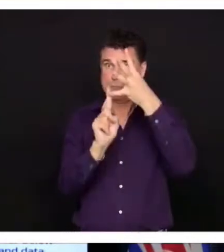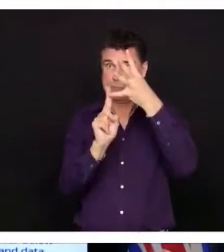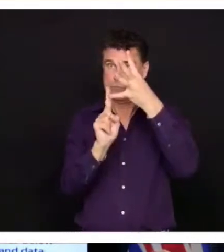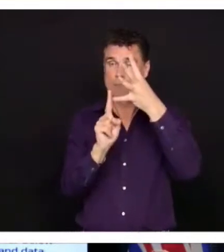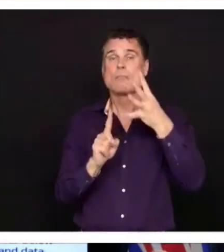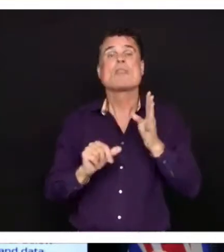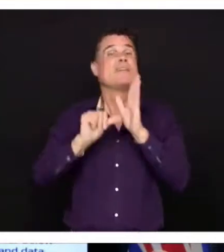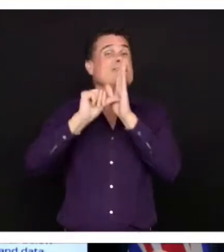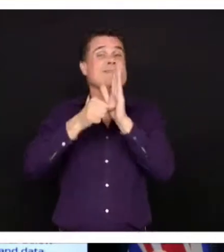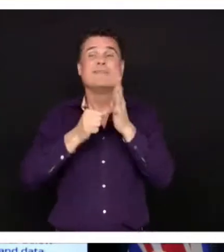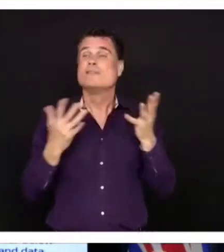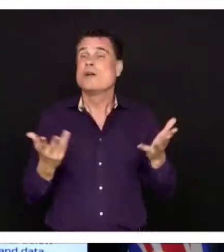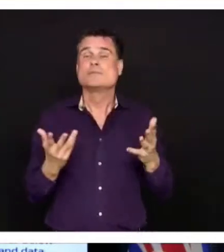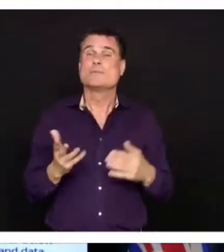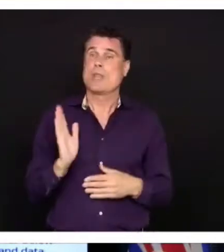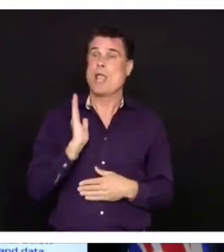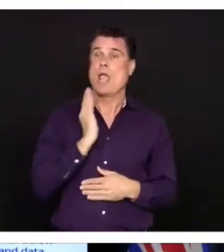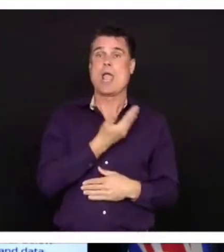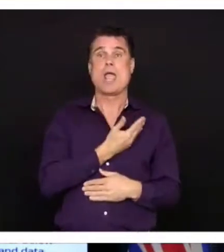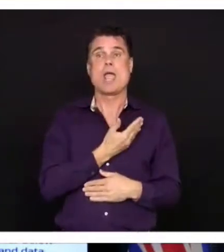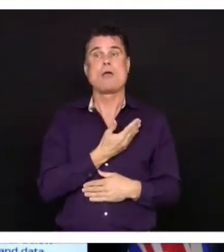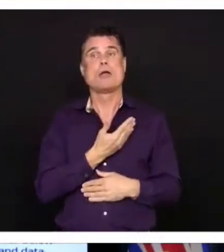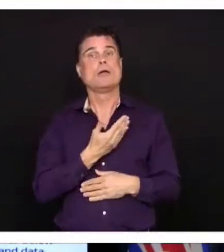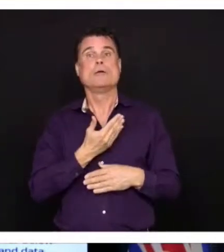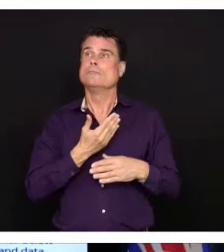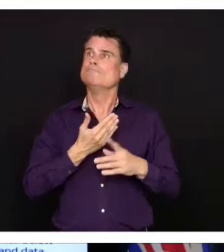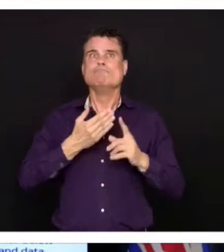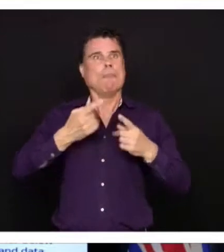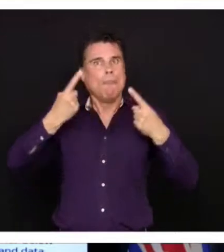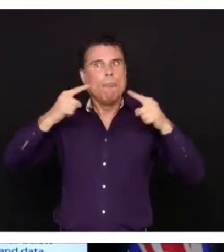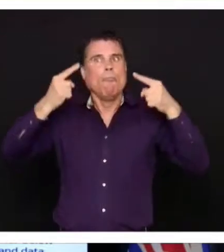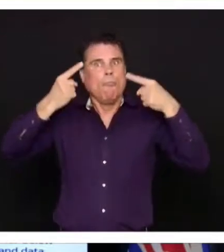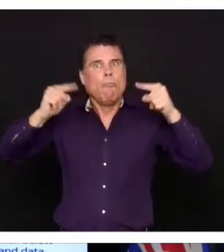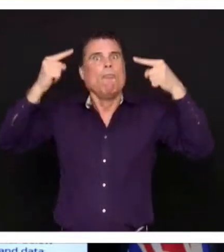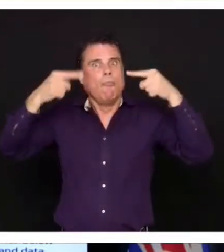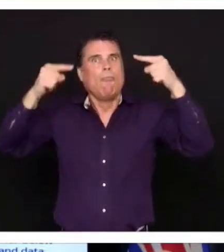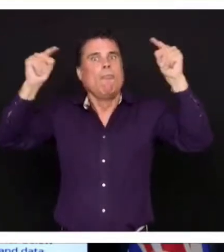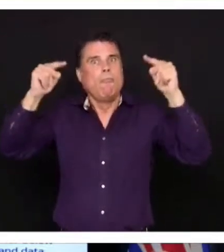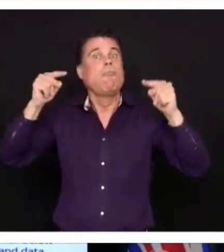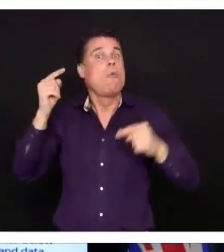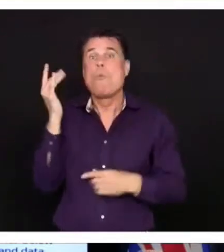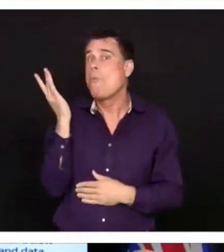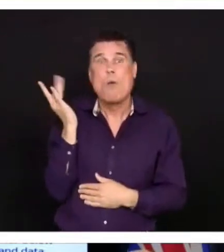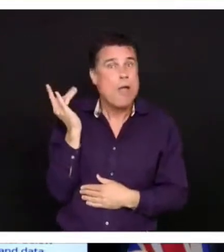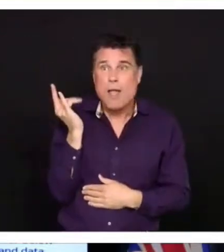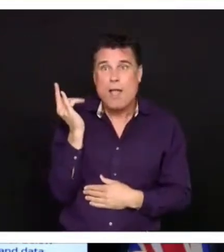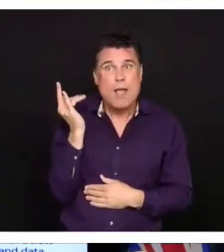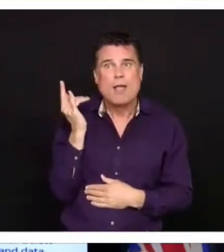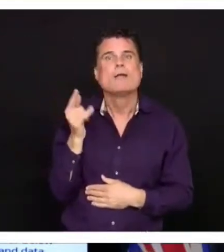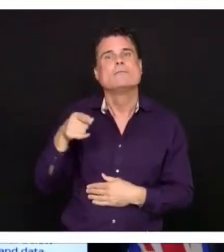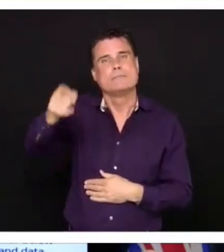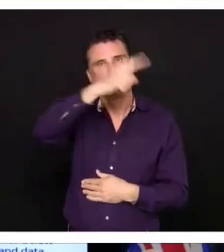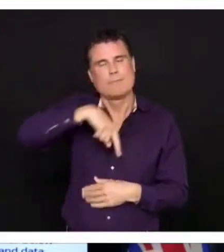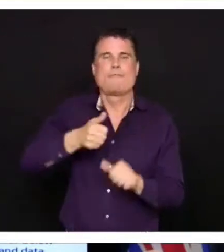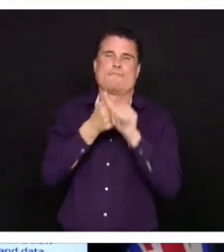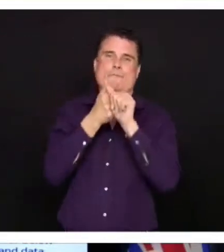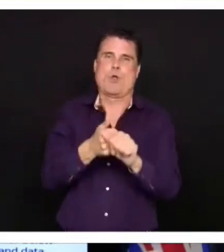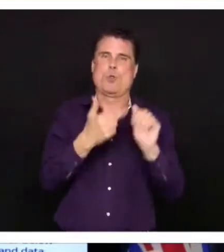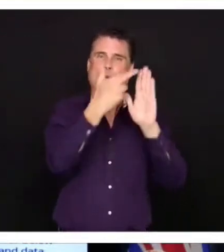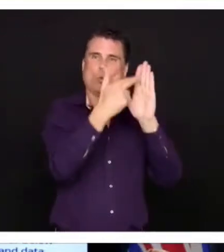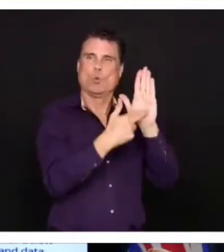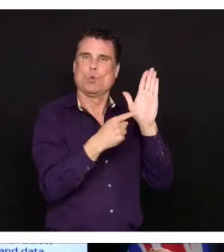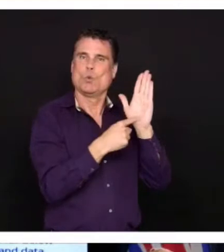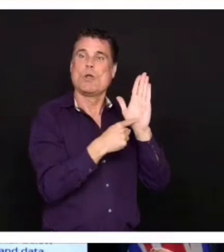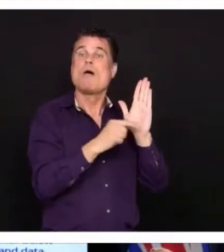which occurs in one of two ways, and we've talked about this before. One is if a large number of people become infected and survive, and therefore